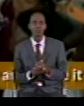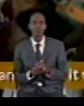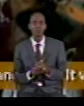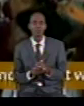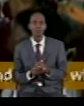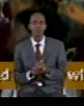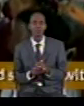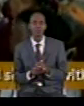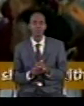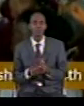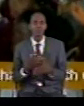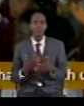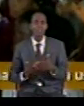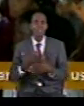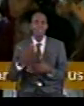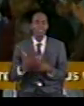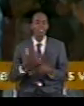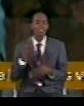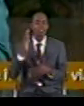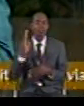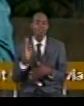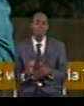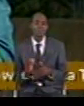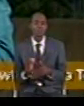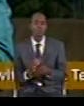Next testifier. Praise the Lord.